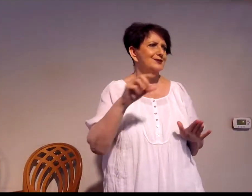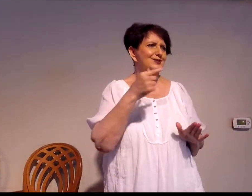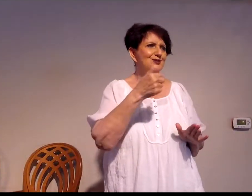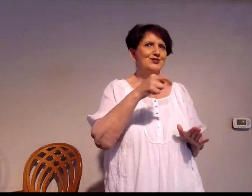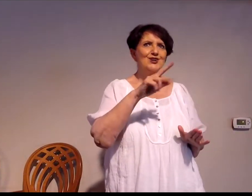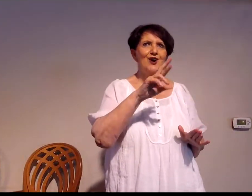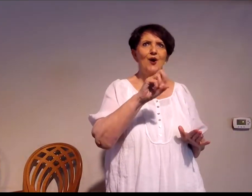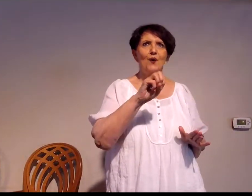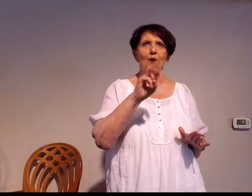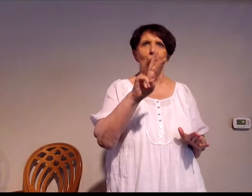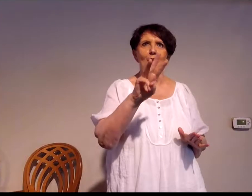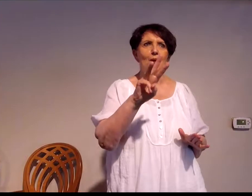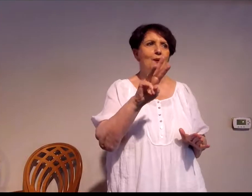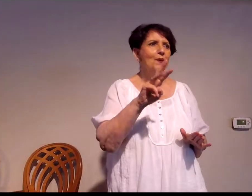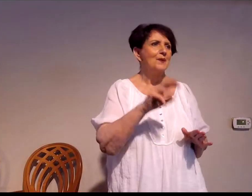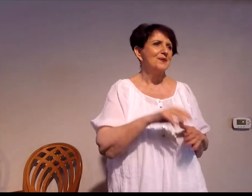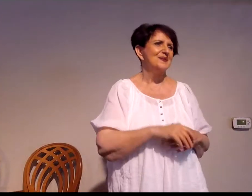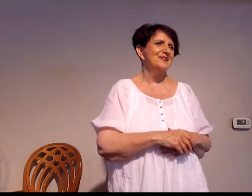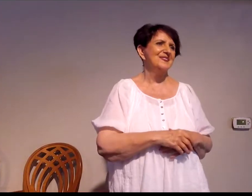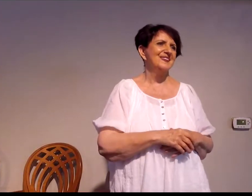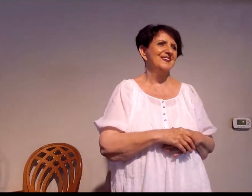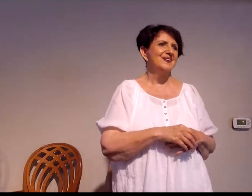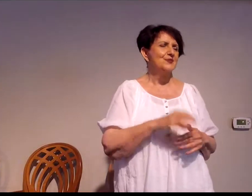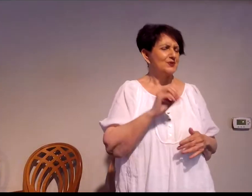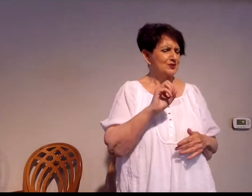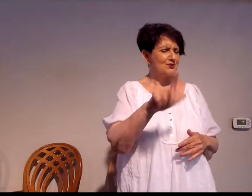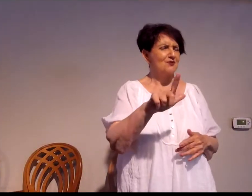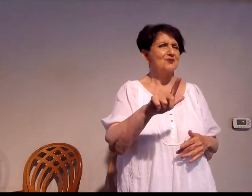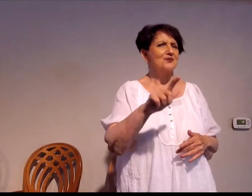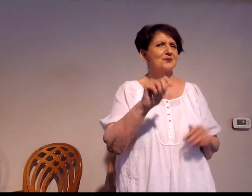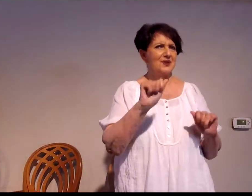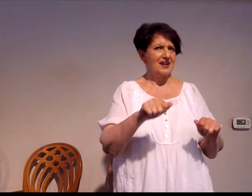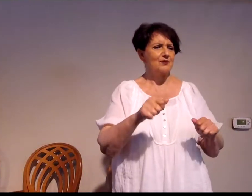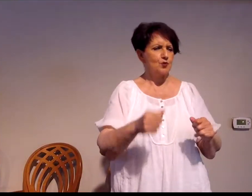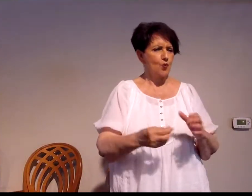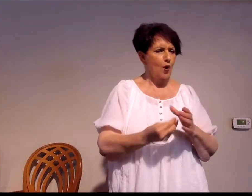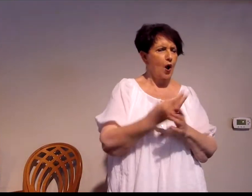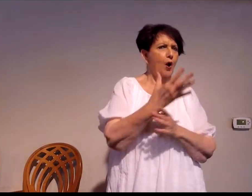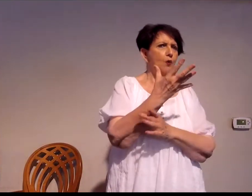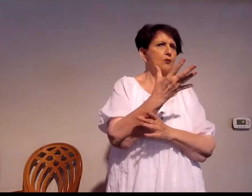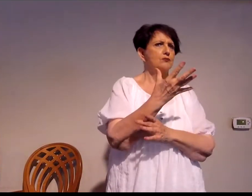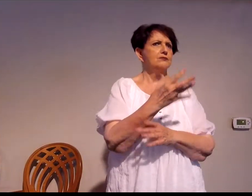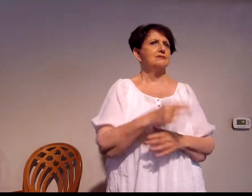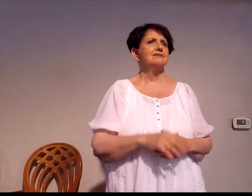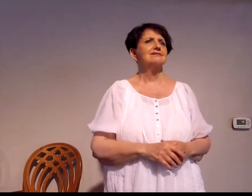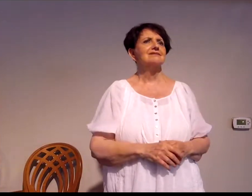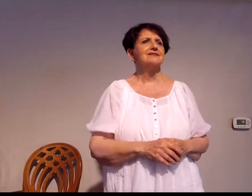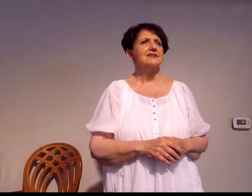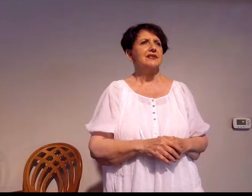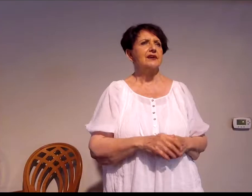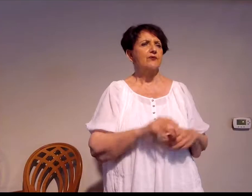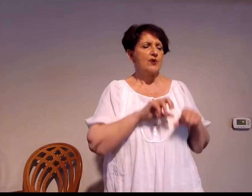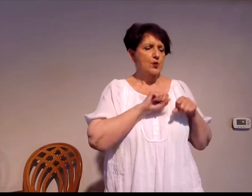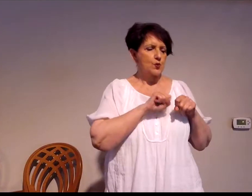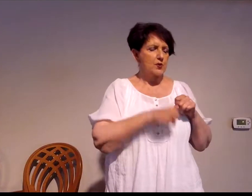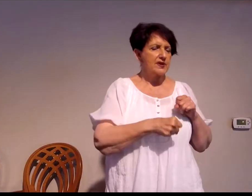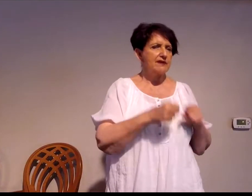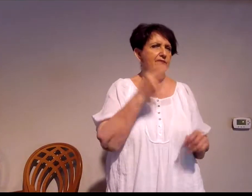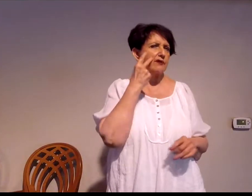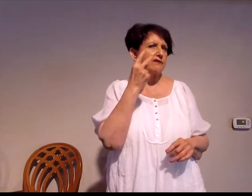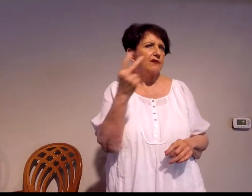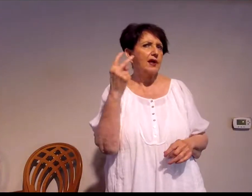W off, but I think it's cool. We can grow if we're willing to rumble. If we grieve, reflect, and open.